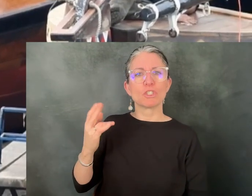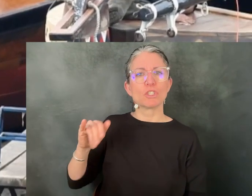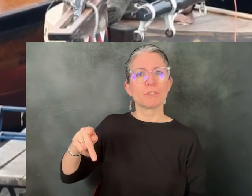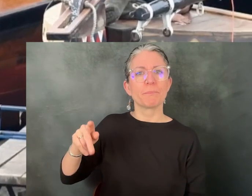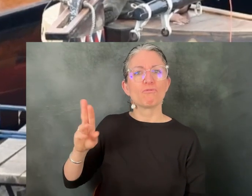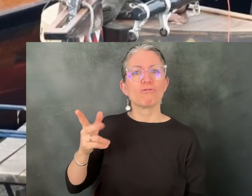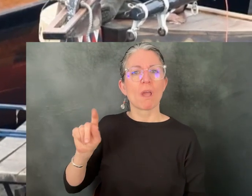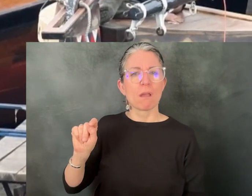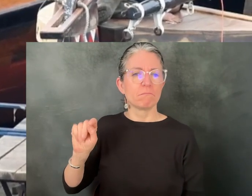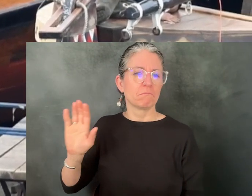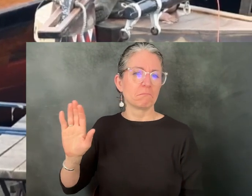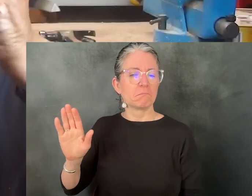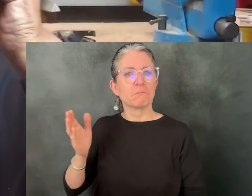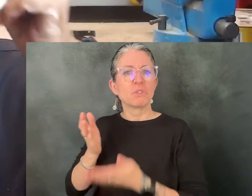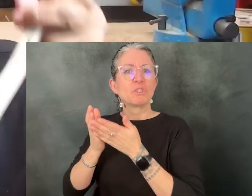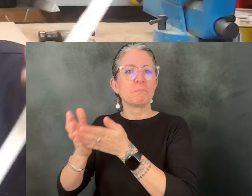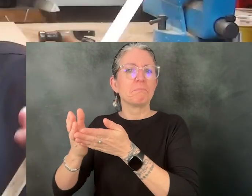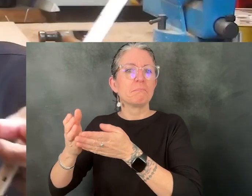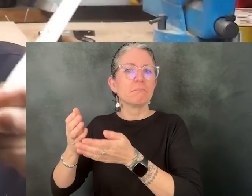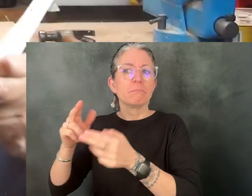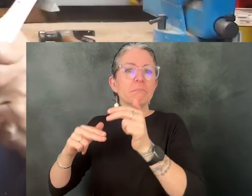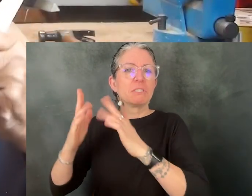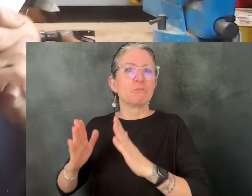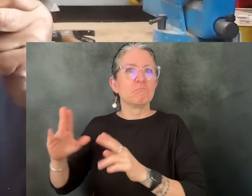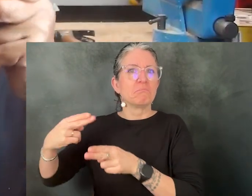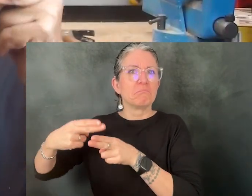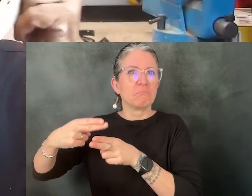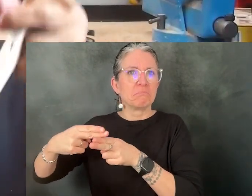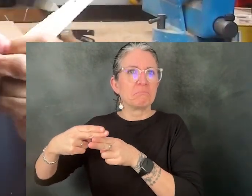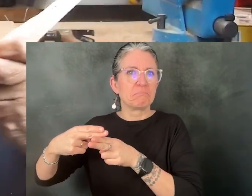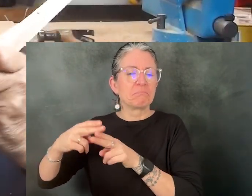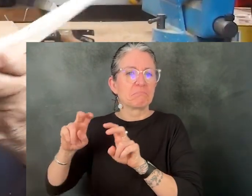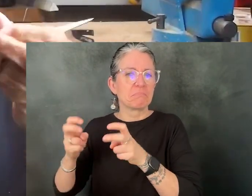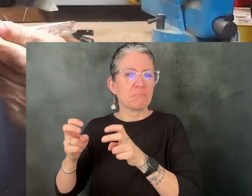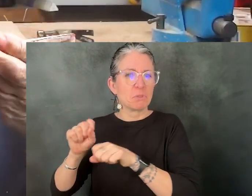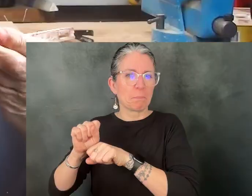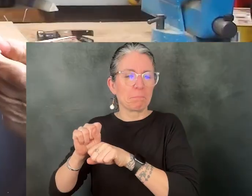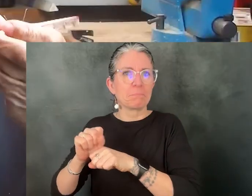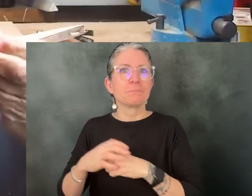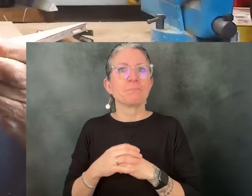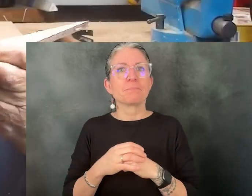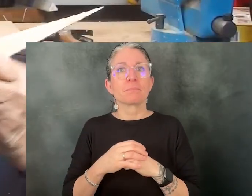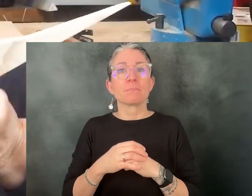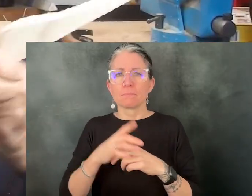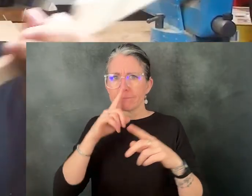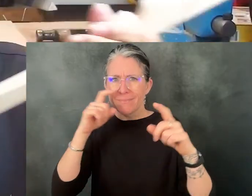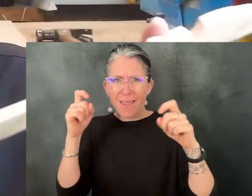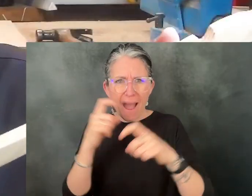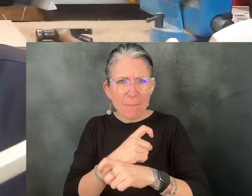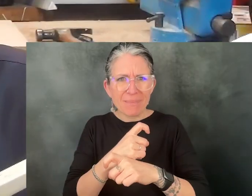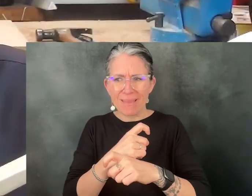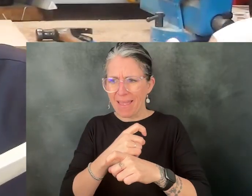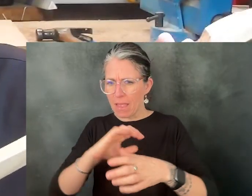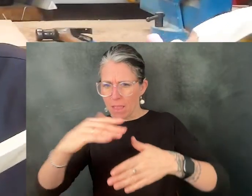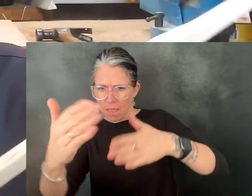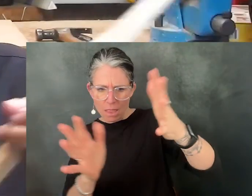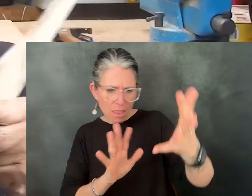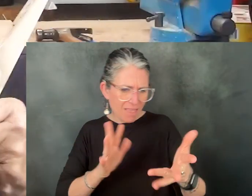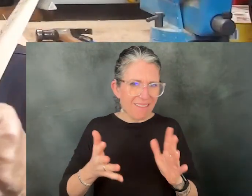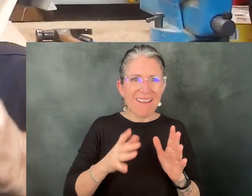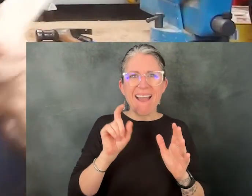are always dealing with very complex shapes that they have to reproduce, and using a